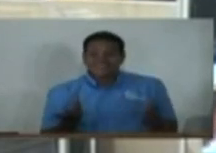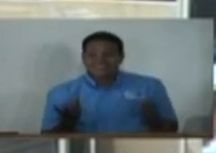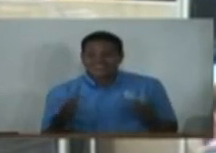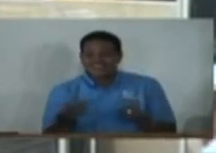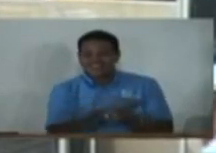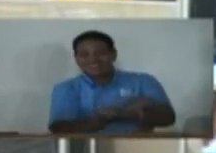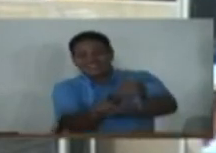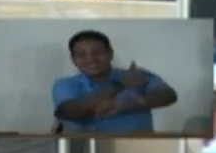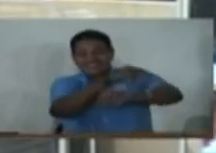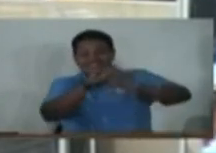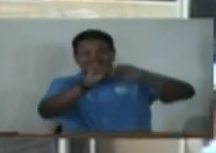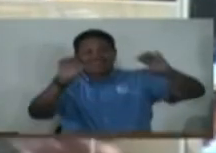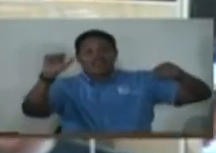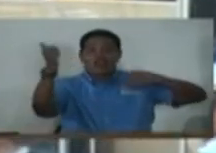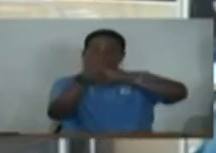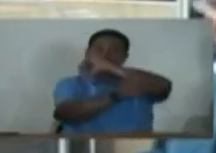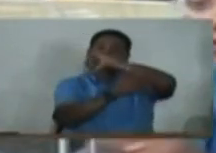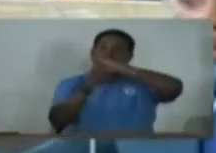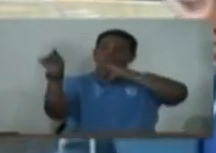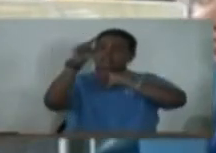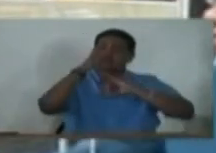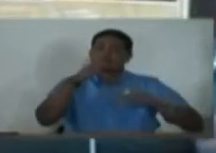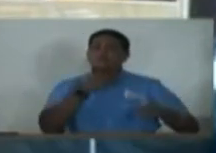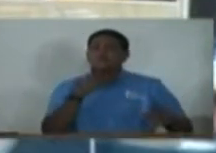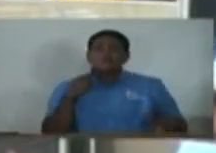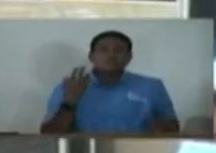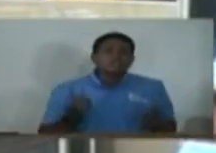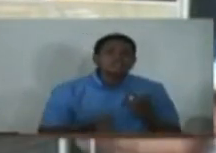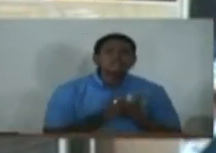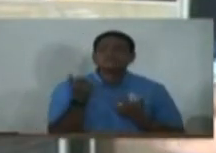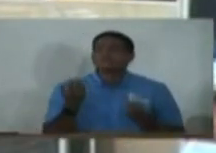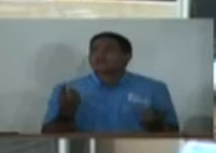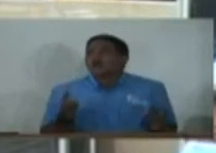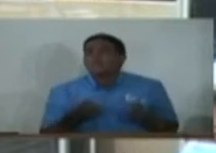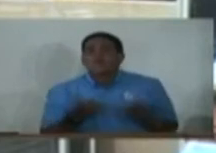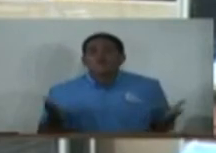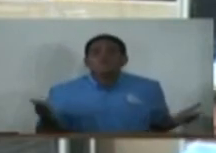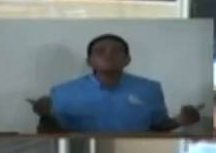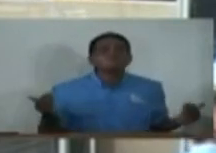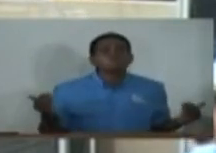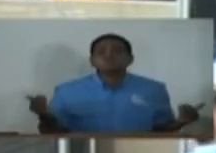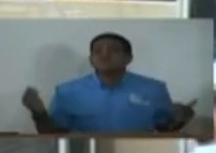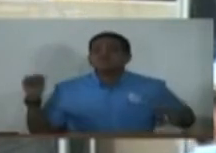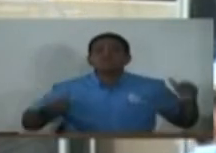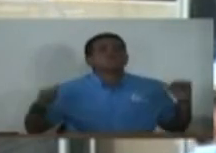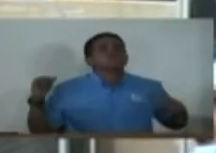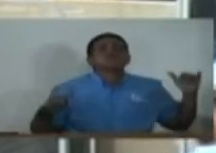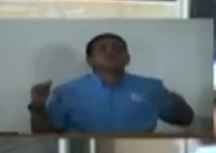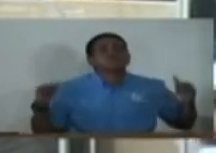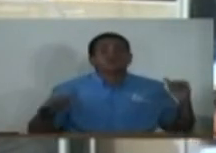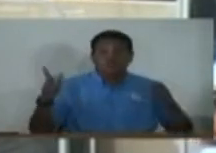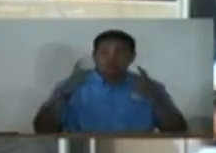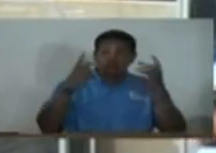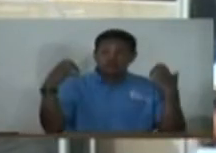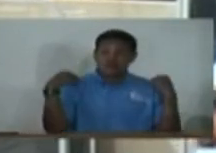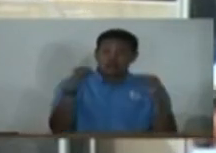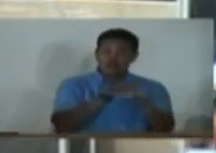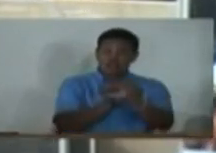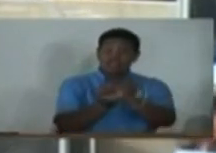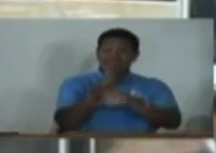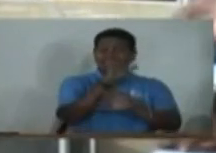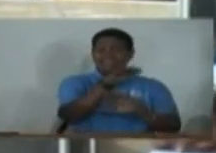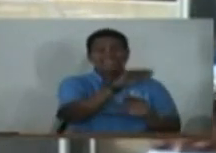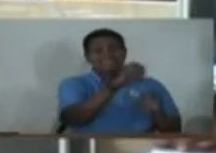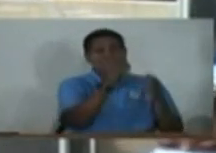other countries that are taking risks and opening up, and their public health authorities saying, dispense with